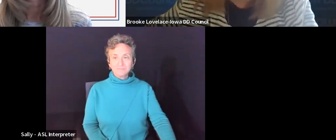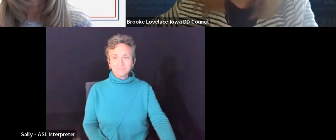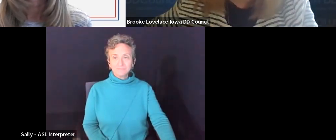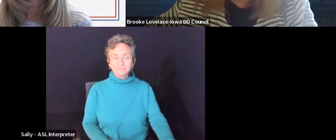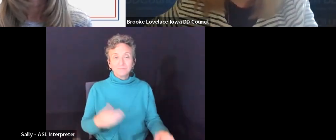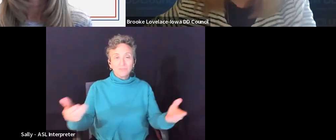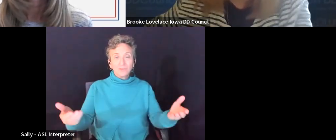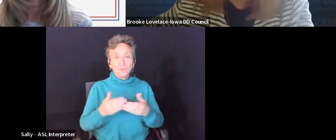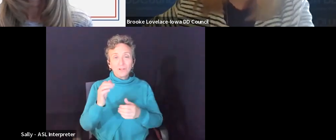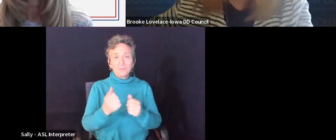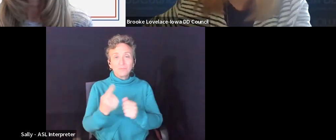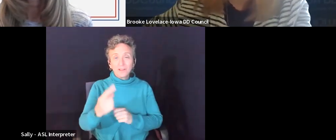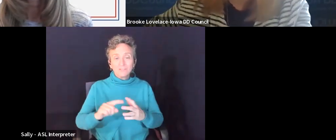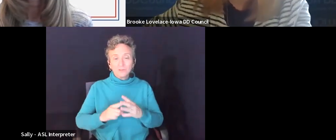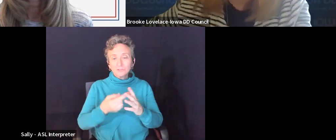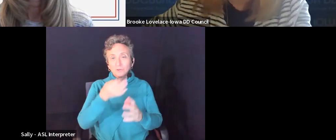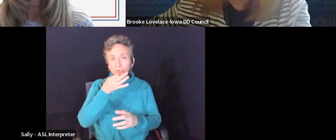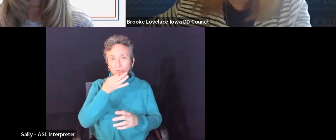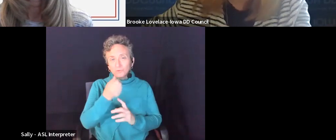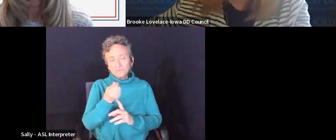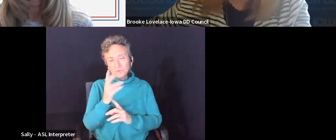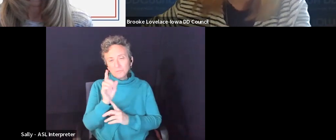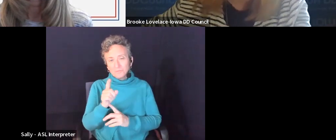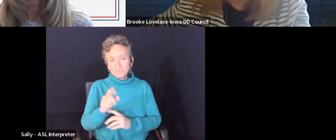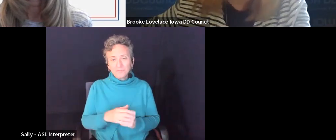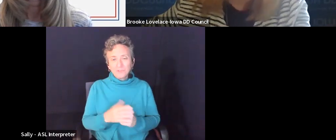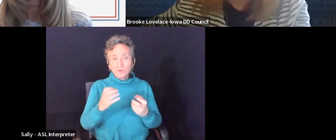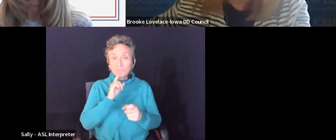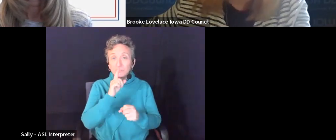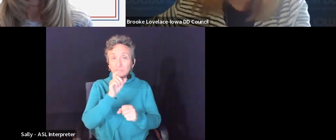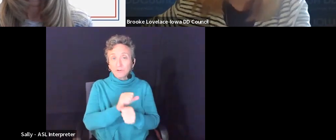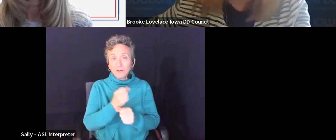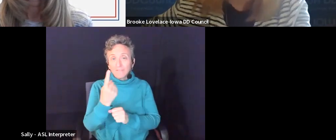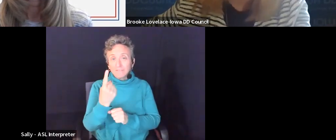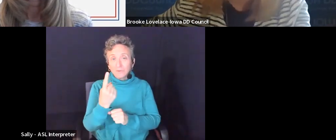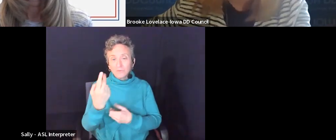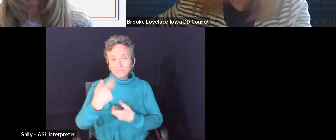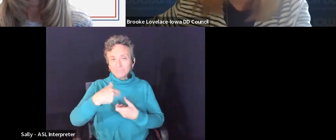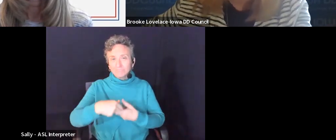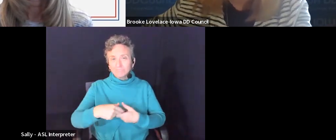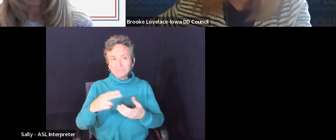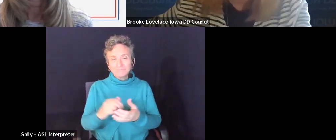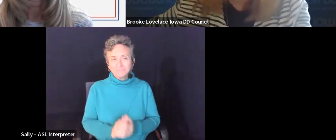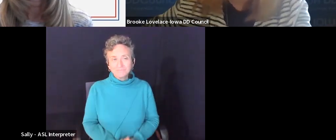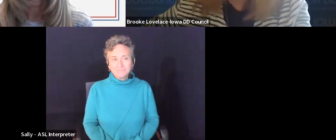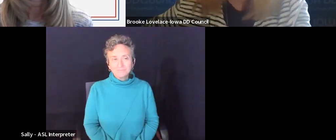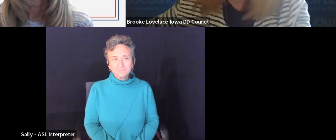Welcome, everybody joining us. We'll get started here in just a couple of minutes. Just want to make sure that everybody gets signed in.